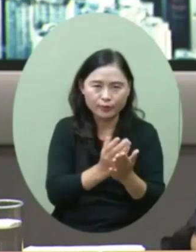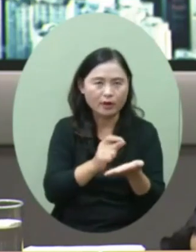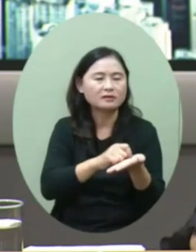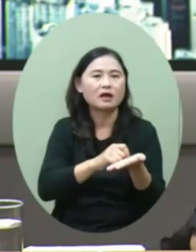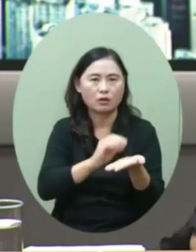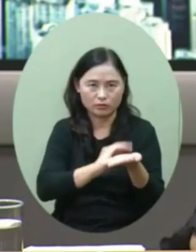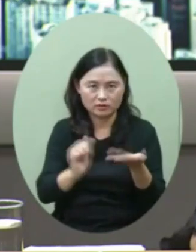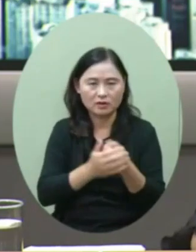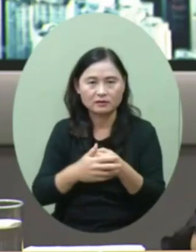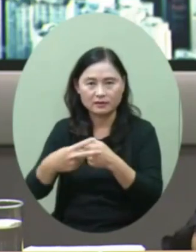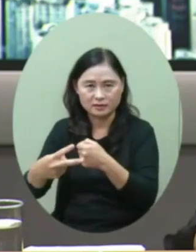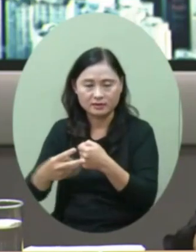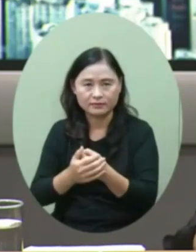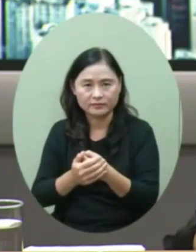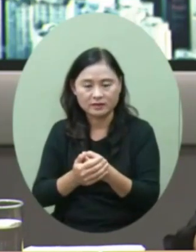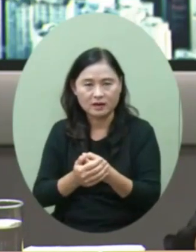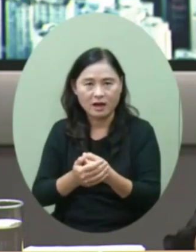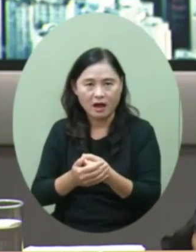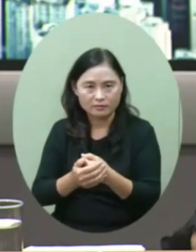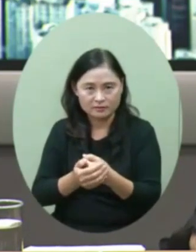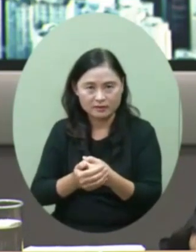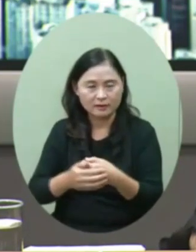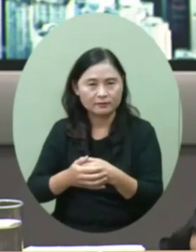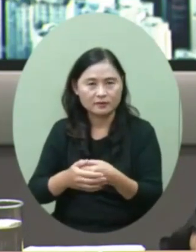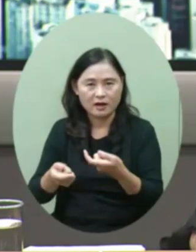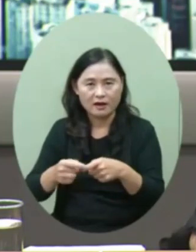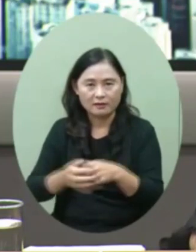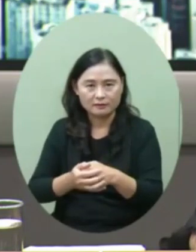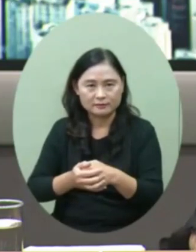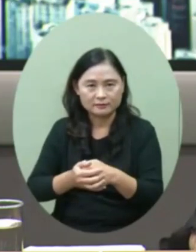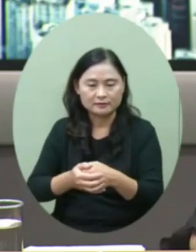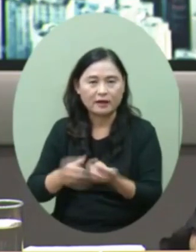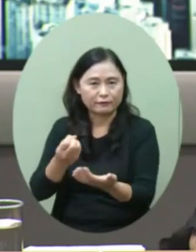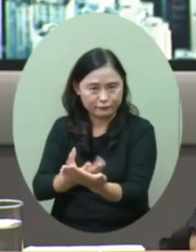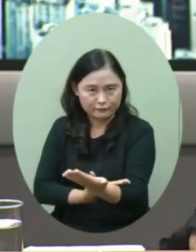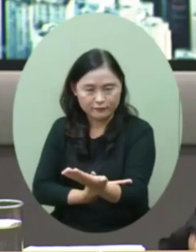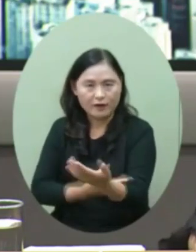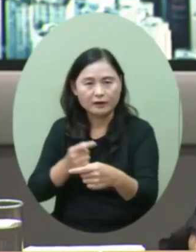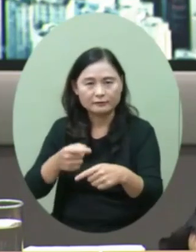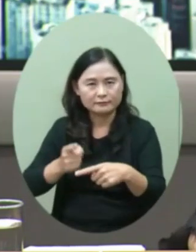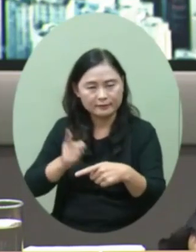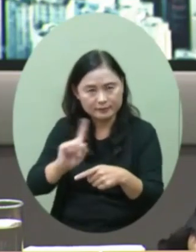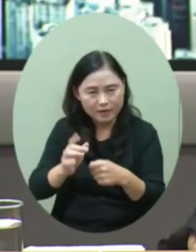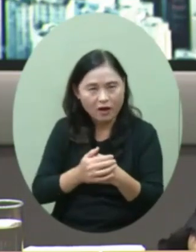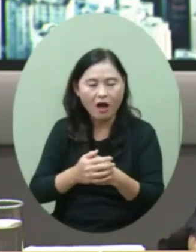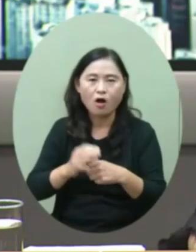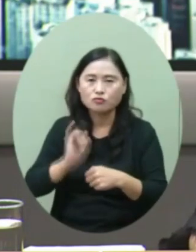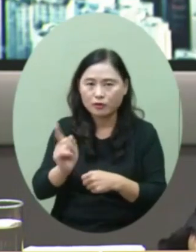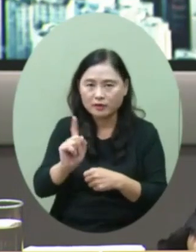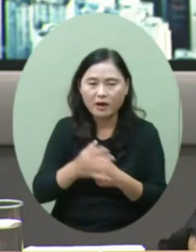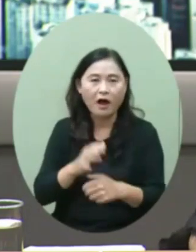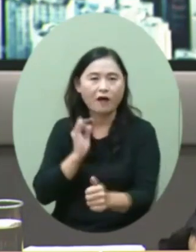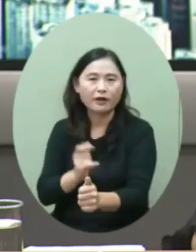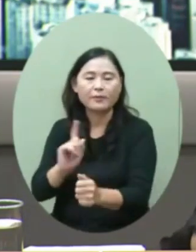and constitution of the structure covering committee, and secondly, it contains a substantive